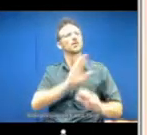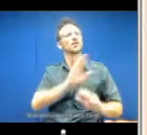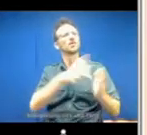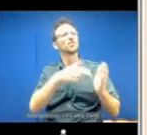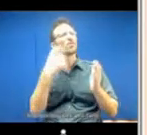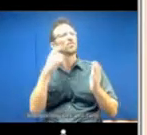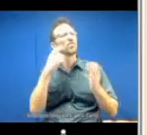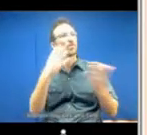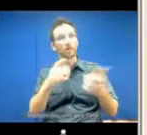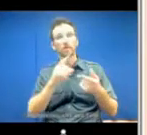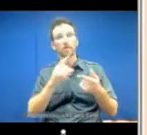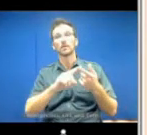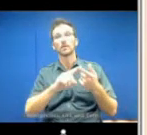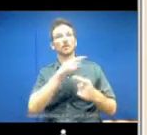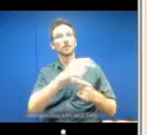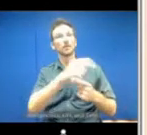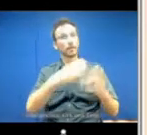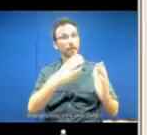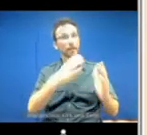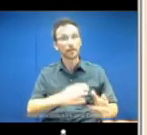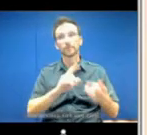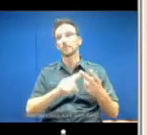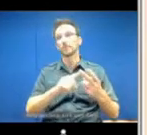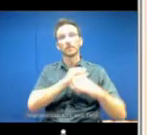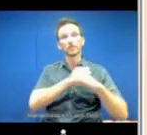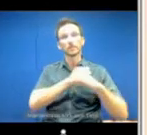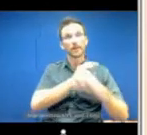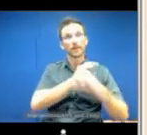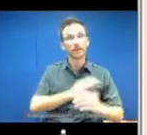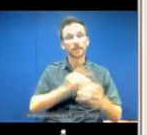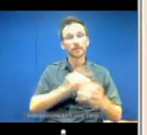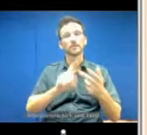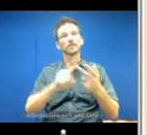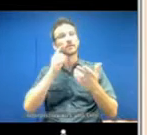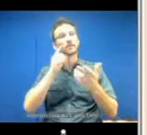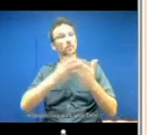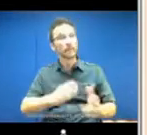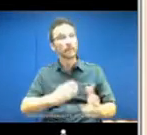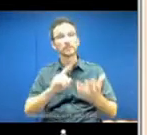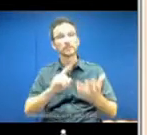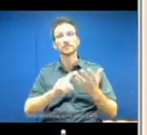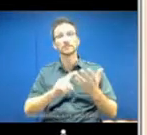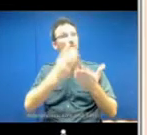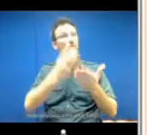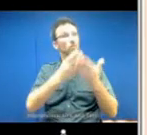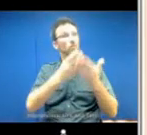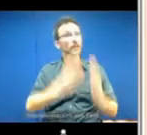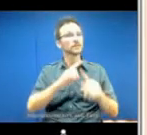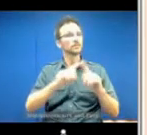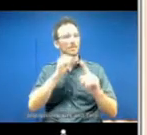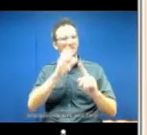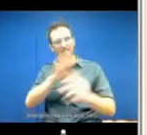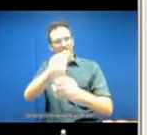defendant, or a witness, a non-party witness. And I want to